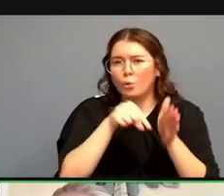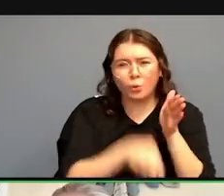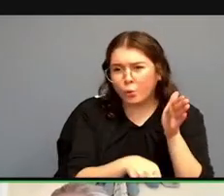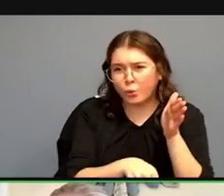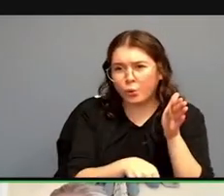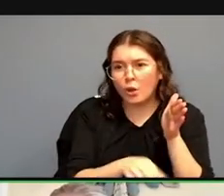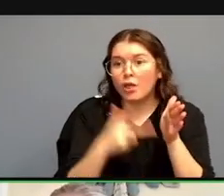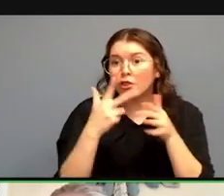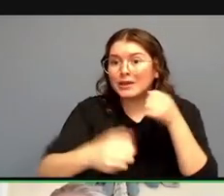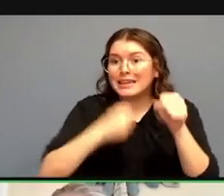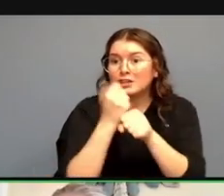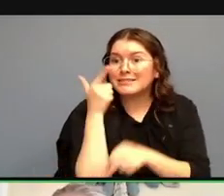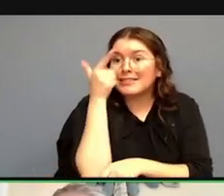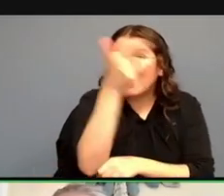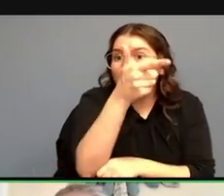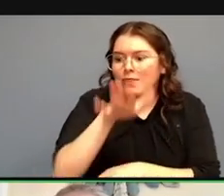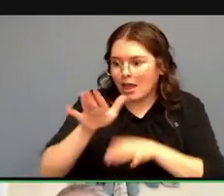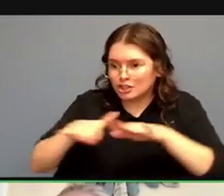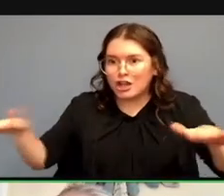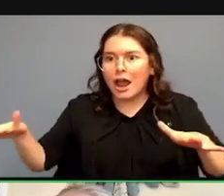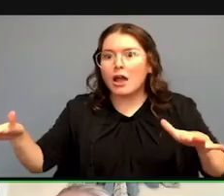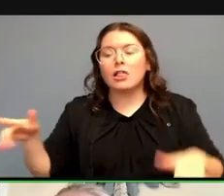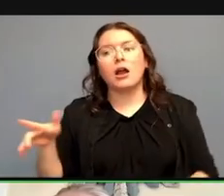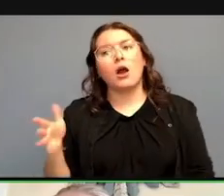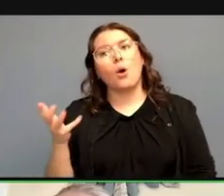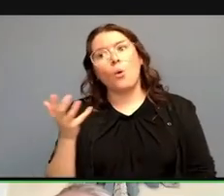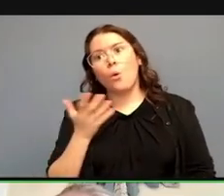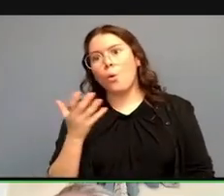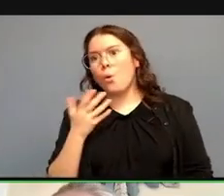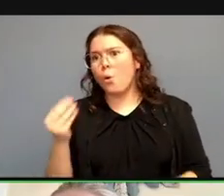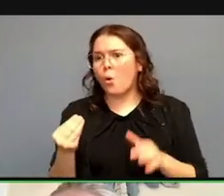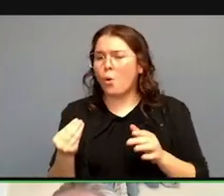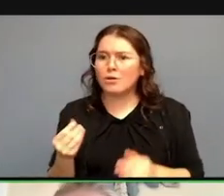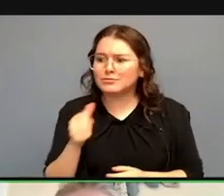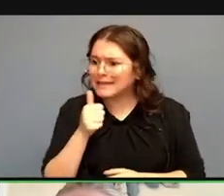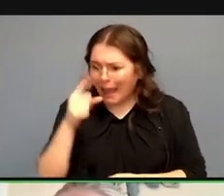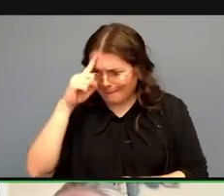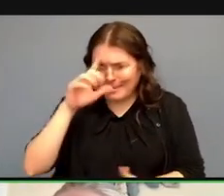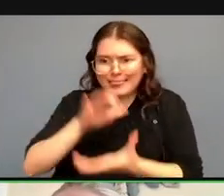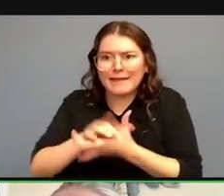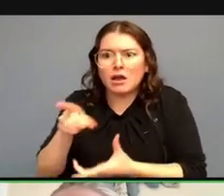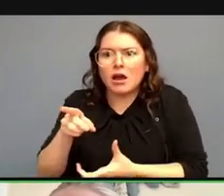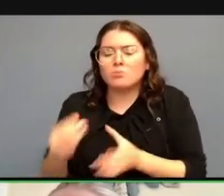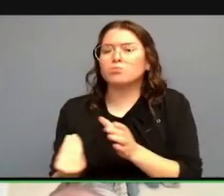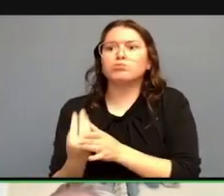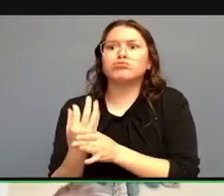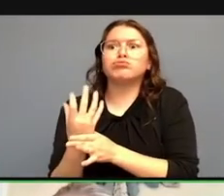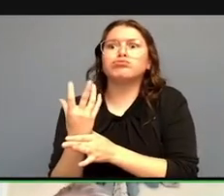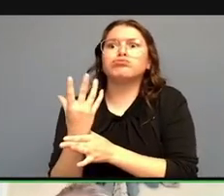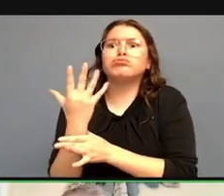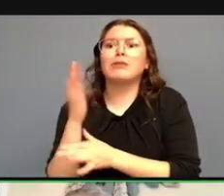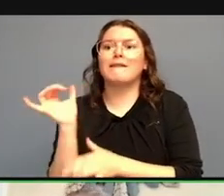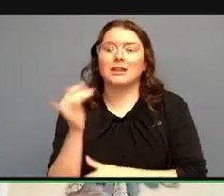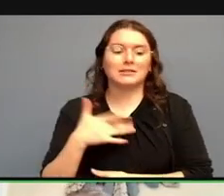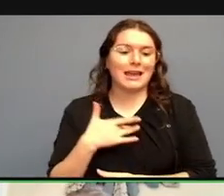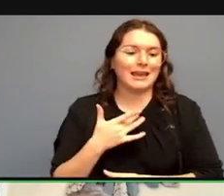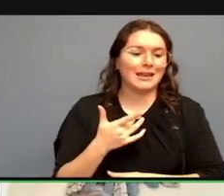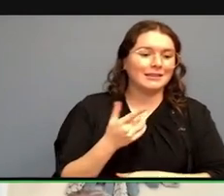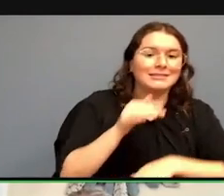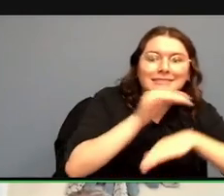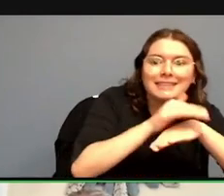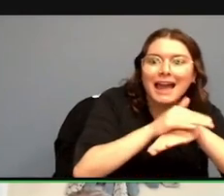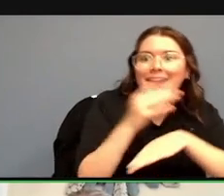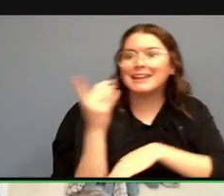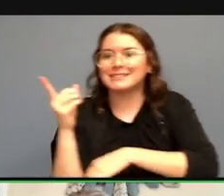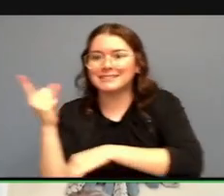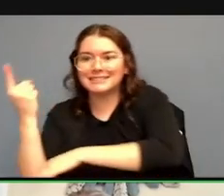years later, that child is just, you could not believe the difference, night and day difference.